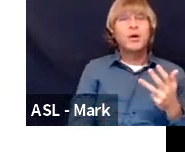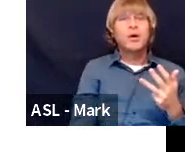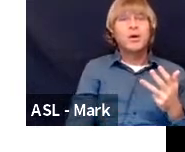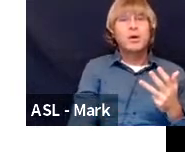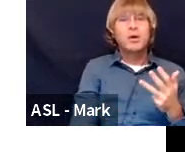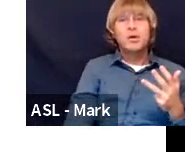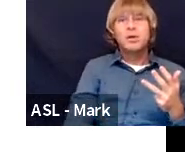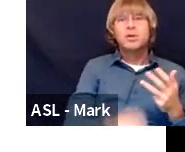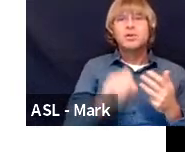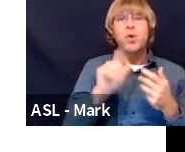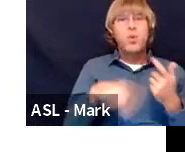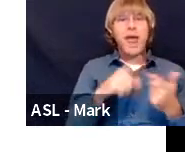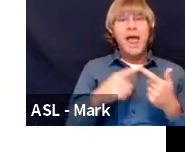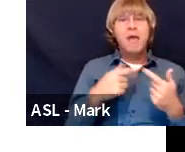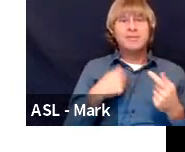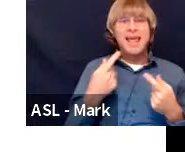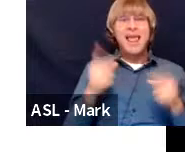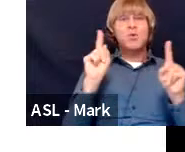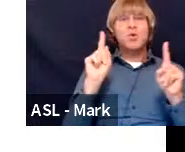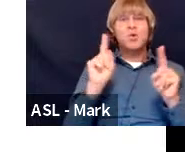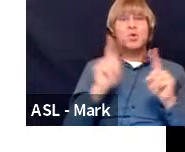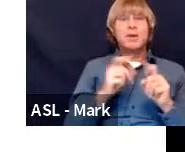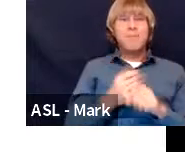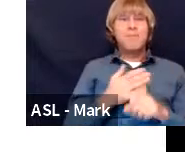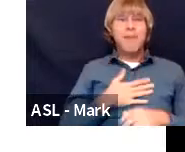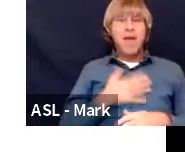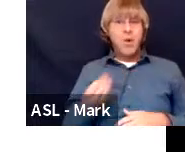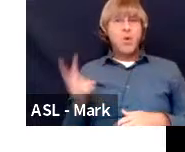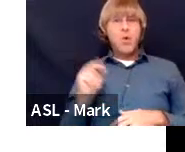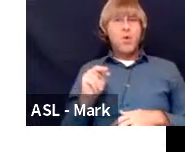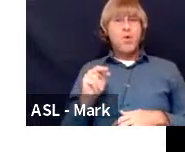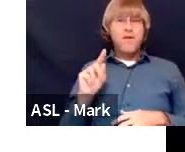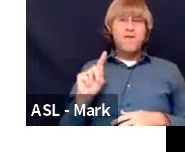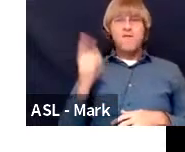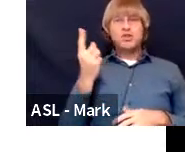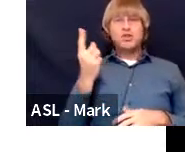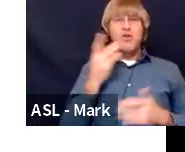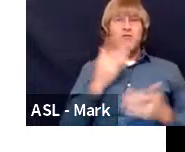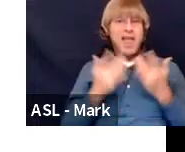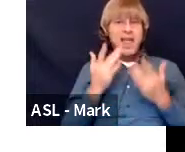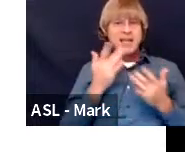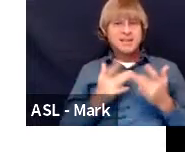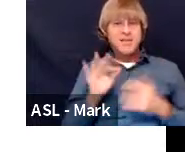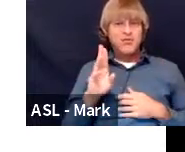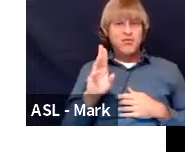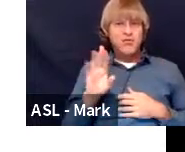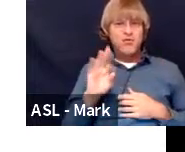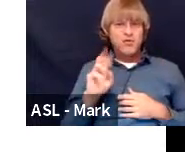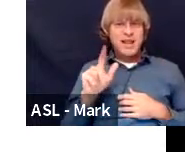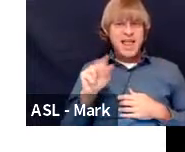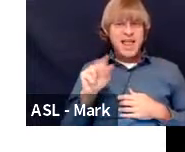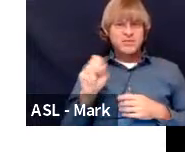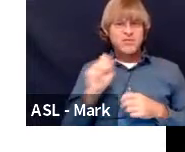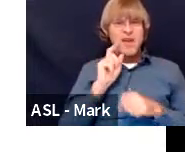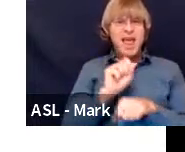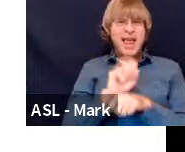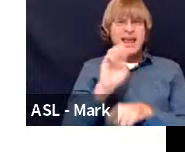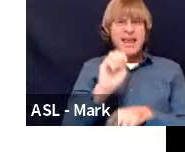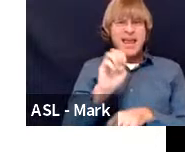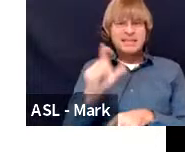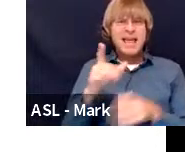So when I was able to get my own first freelance job for the English as Second